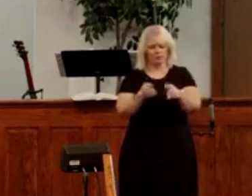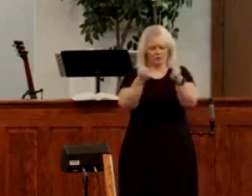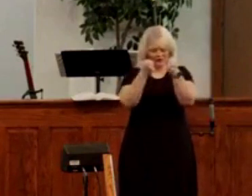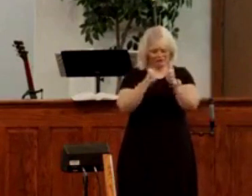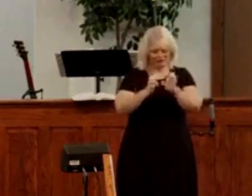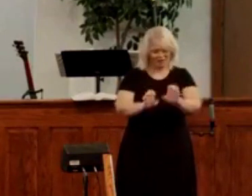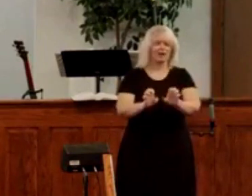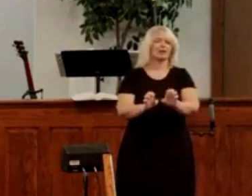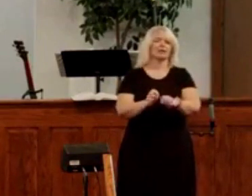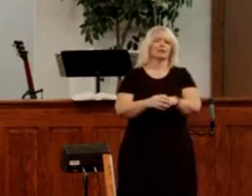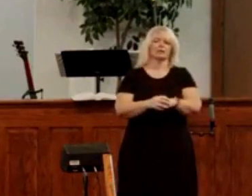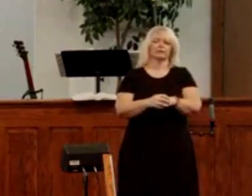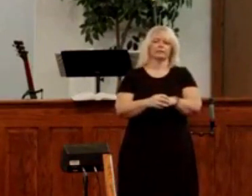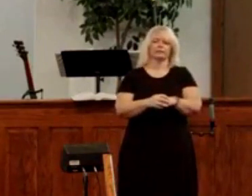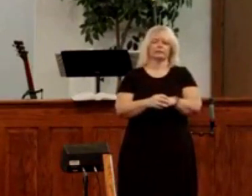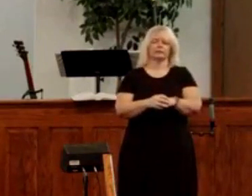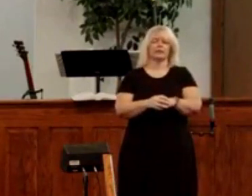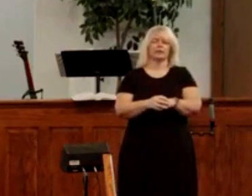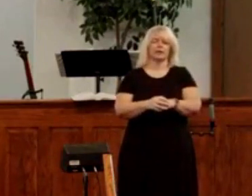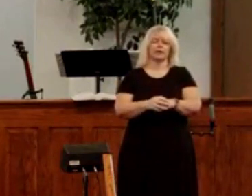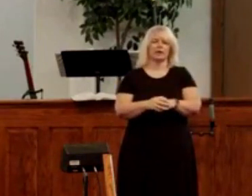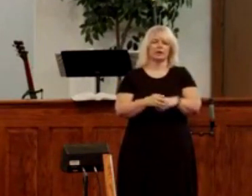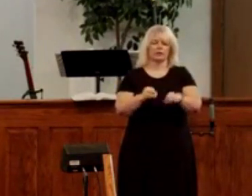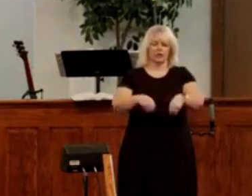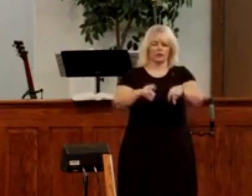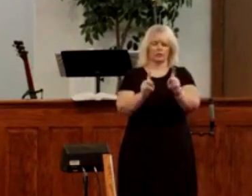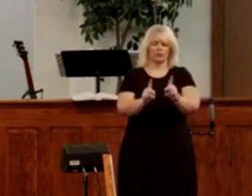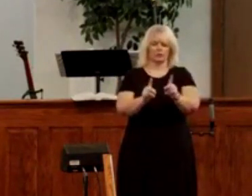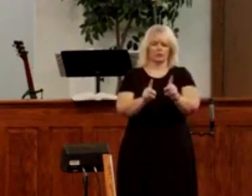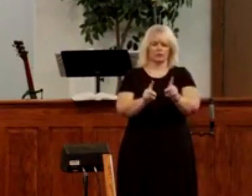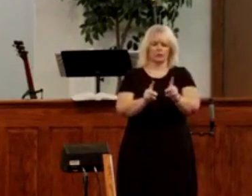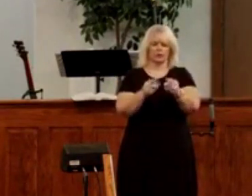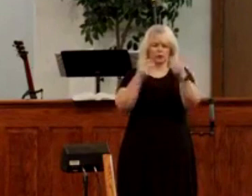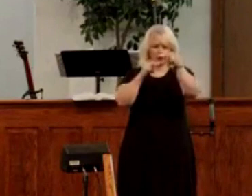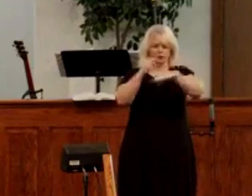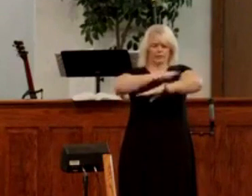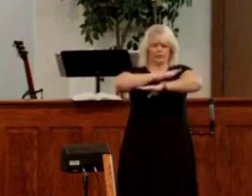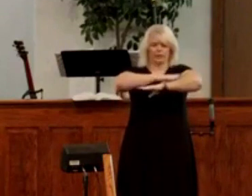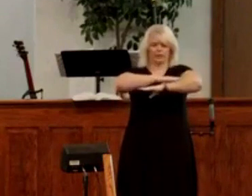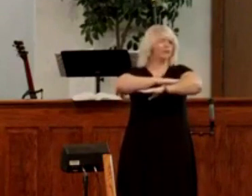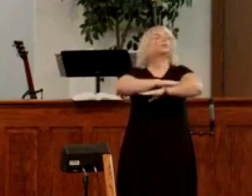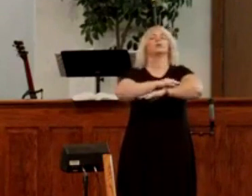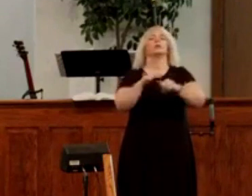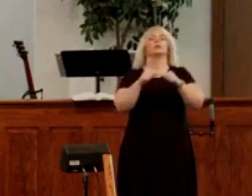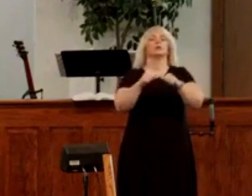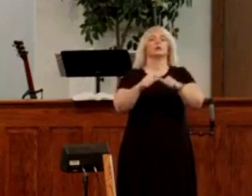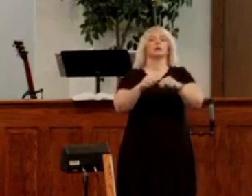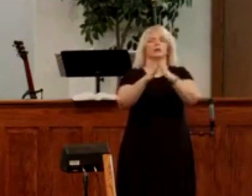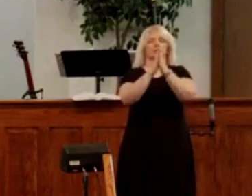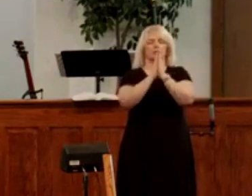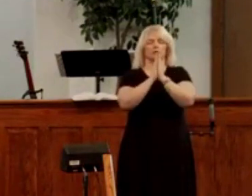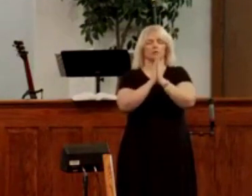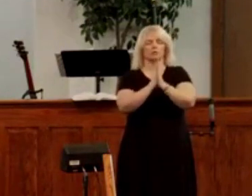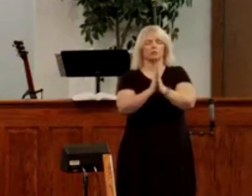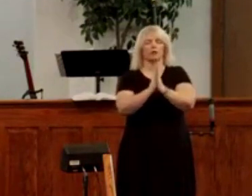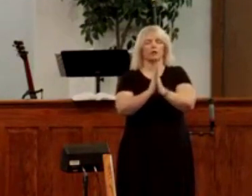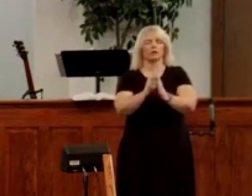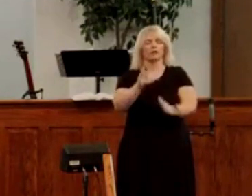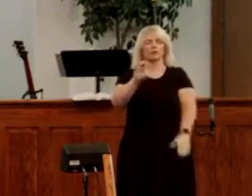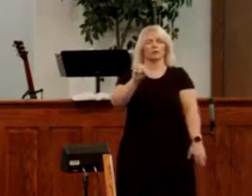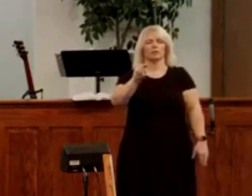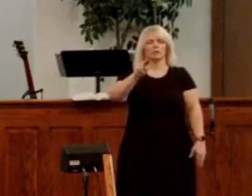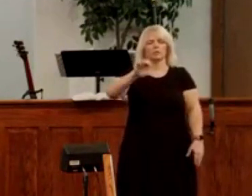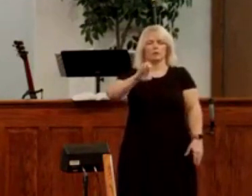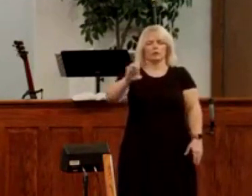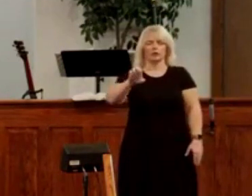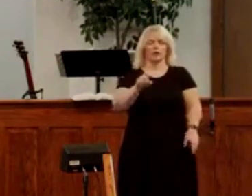church body. So get a chance to check out that table. But we're gonna keep praying for Connie and her treatments. Keep praying for